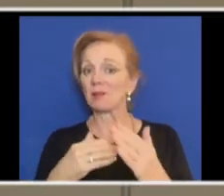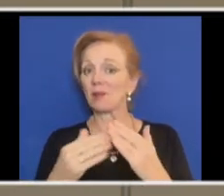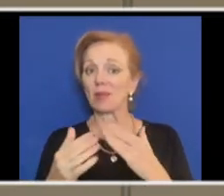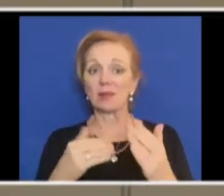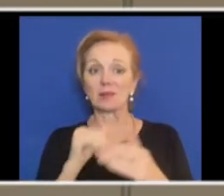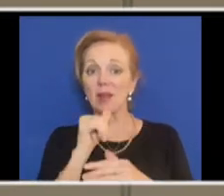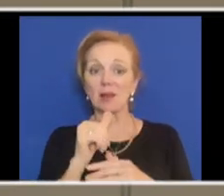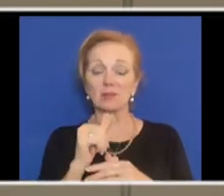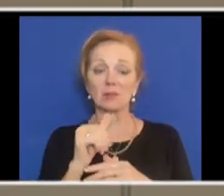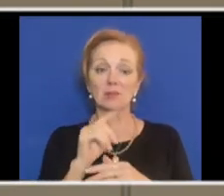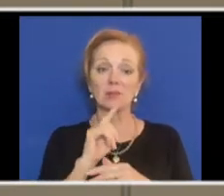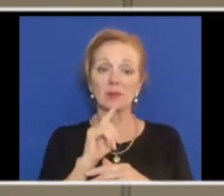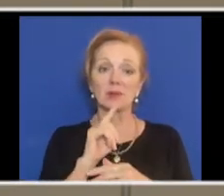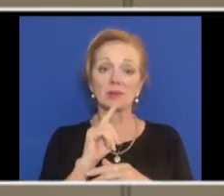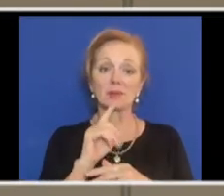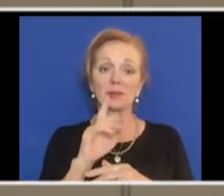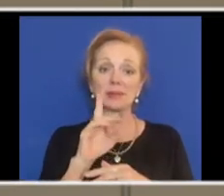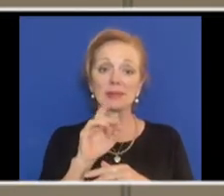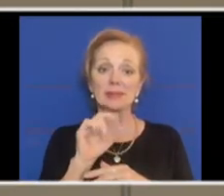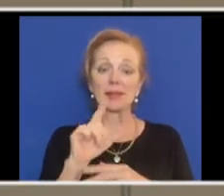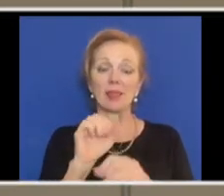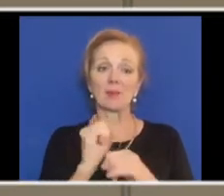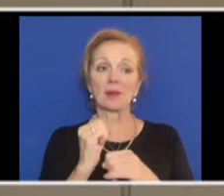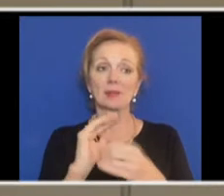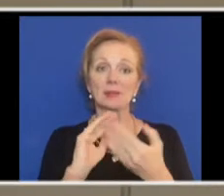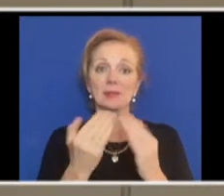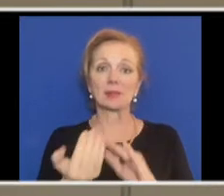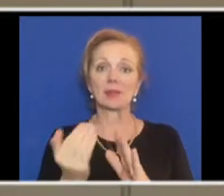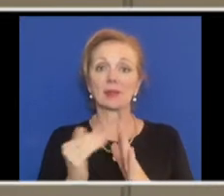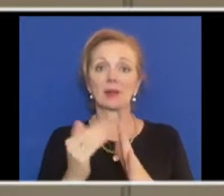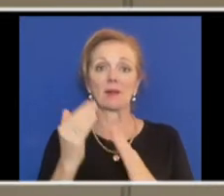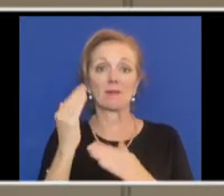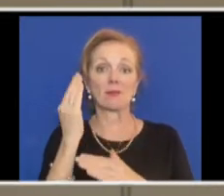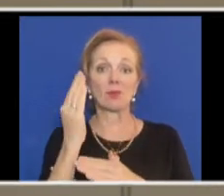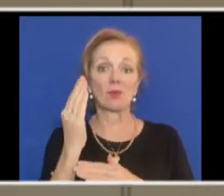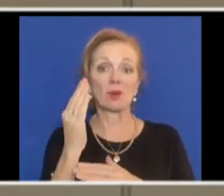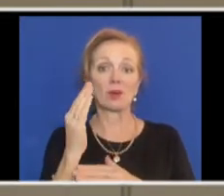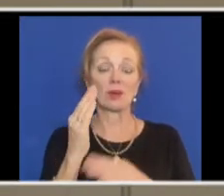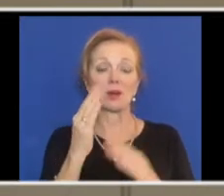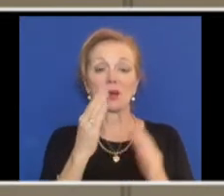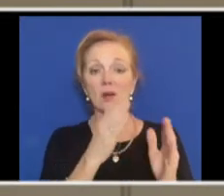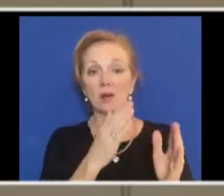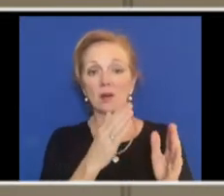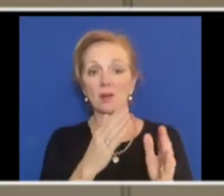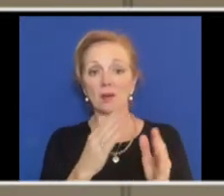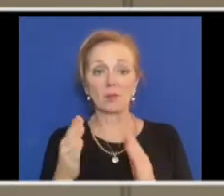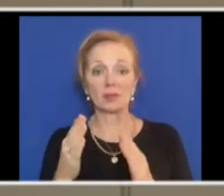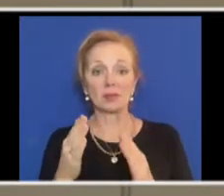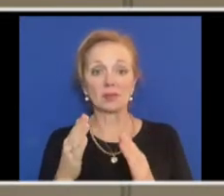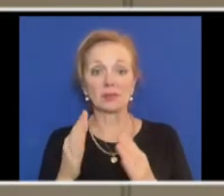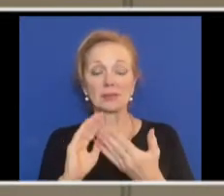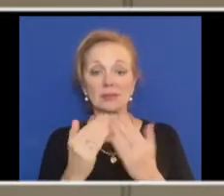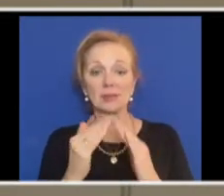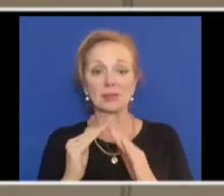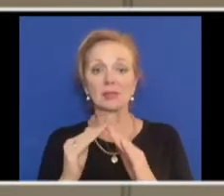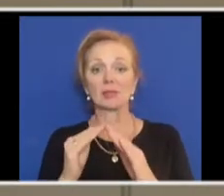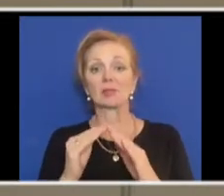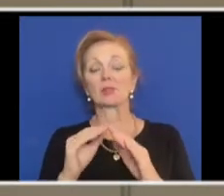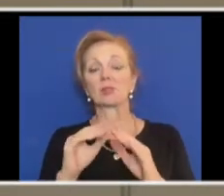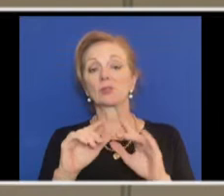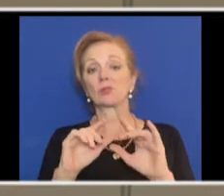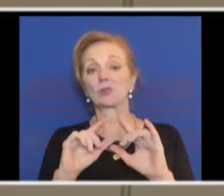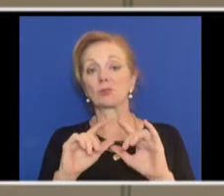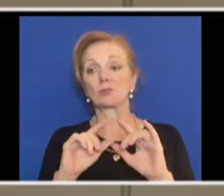a deal making City again or we go forward with being a plan um planned city a plan oriented City